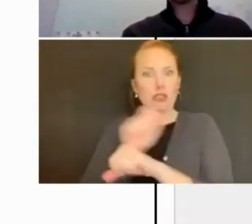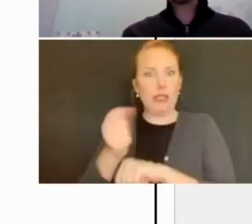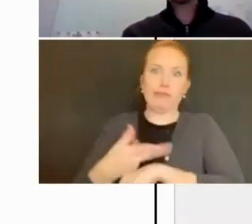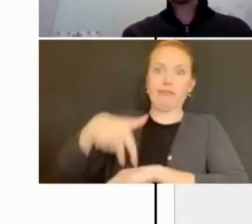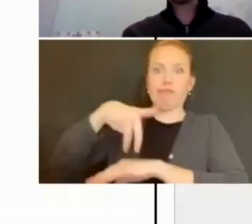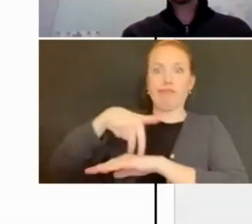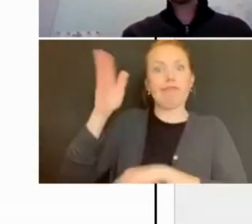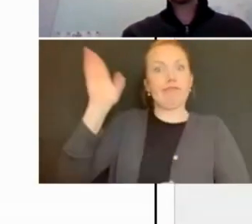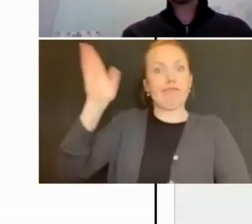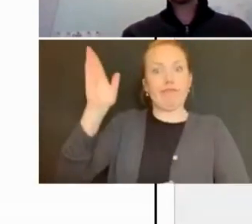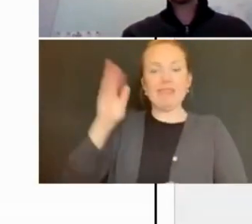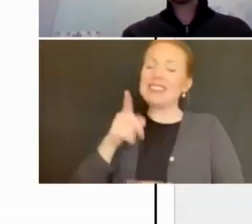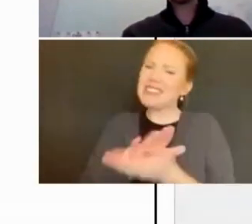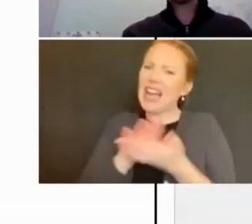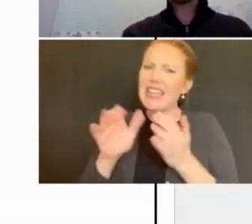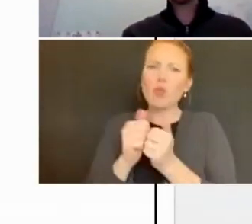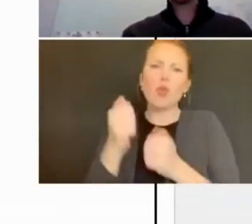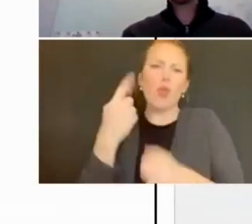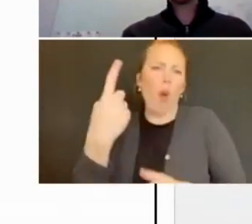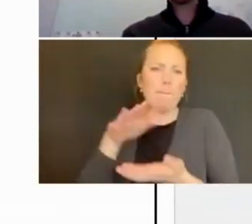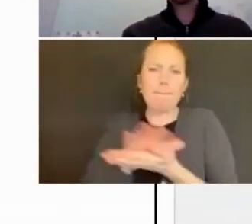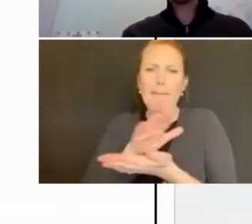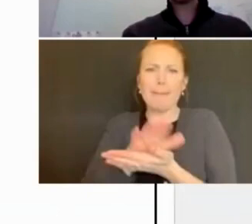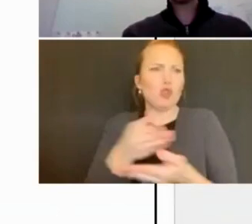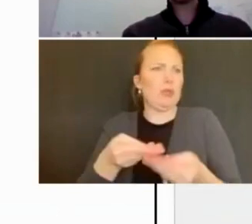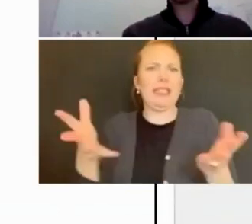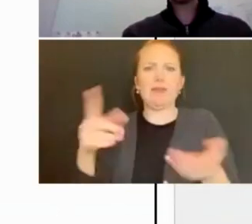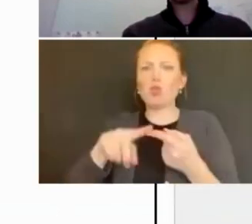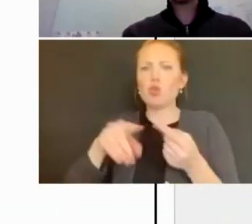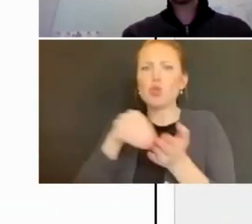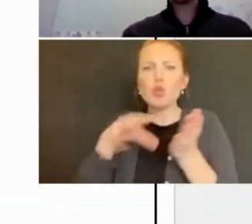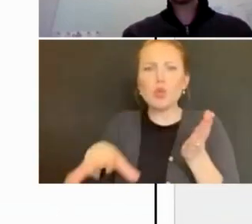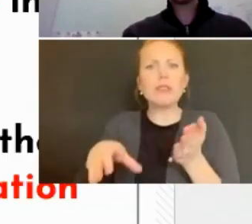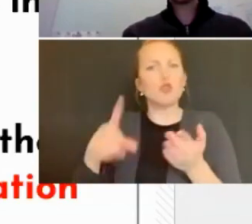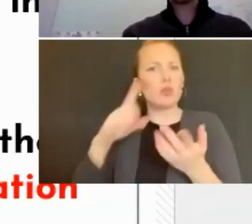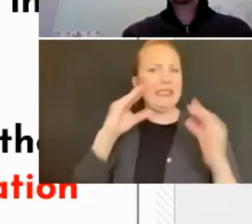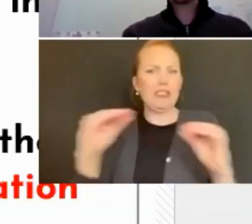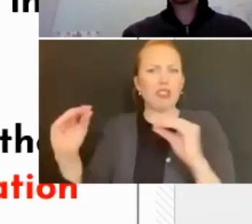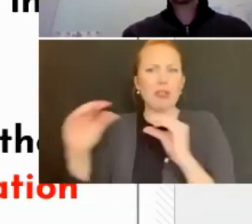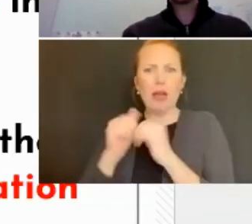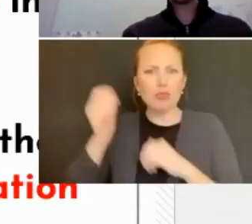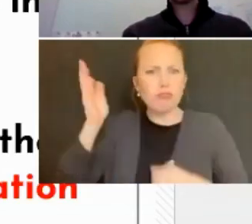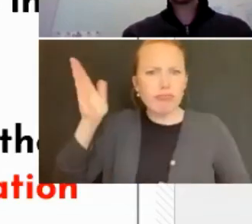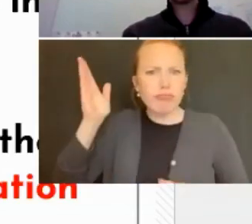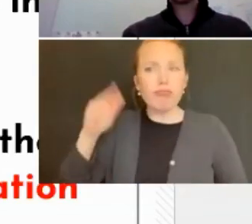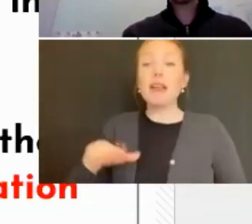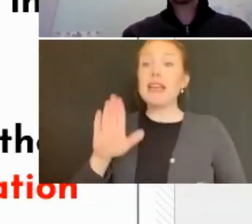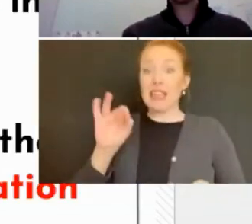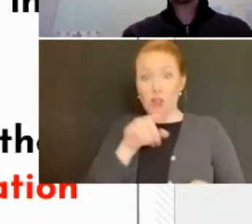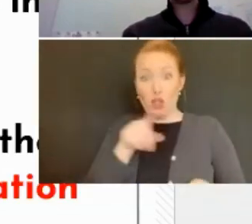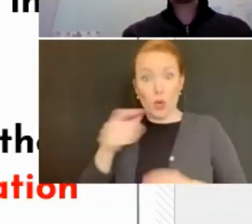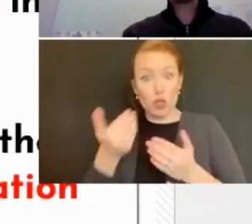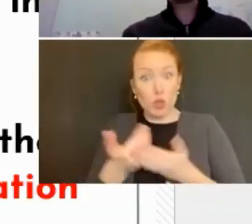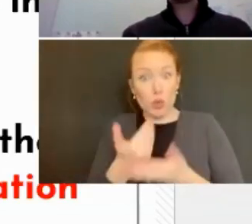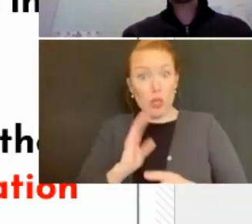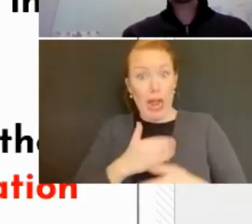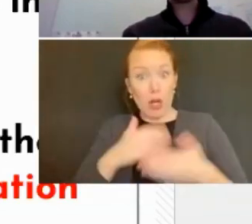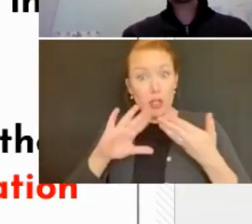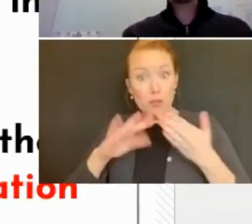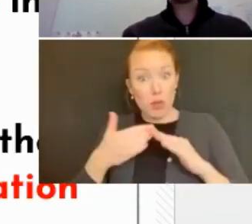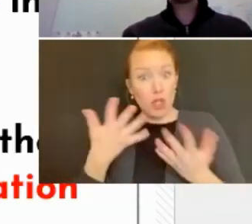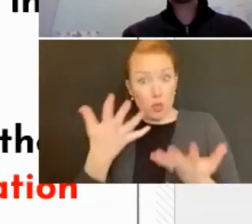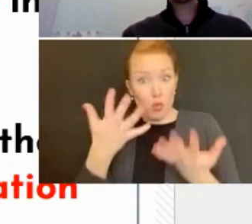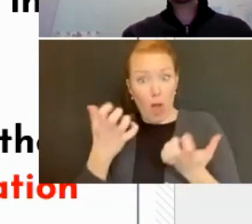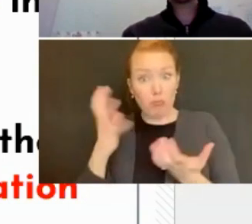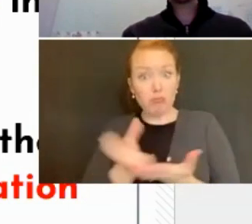students, a one-sheeter with some quick tips. If you're new to our community and you would like these resources, please go to